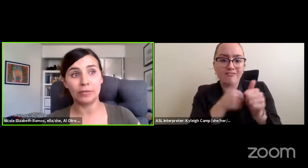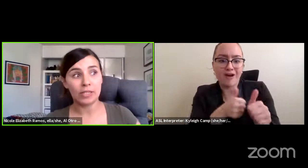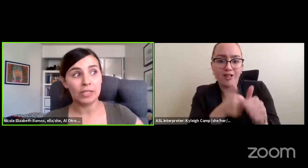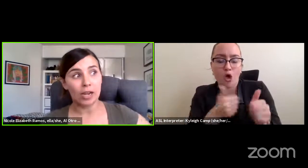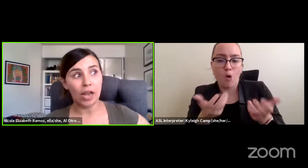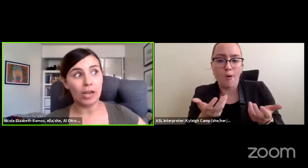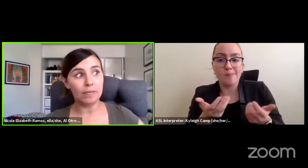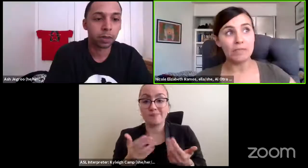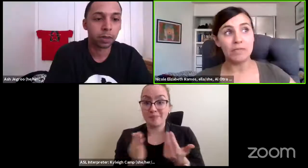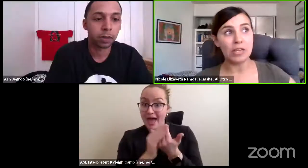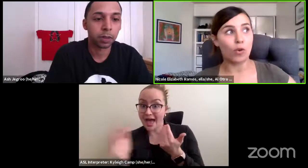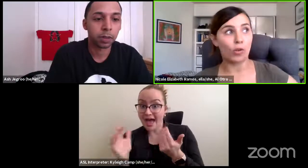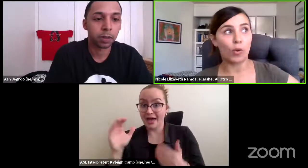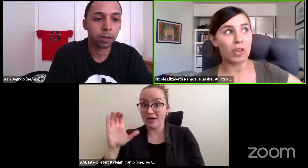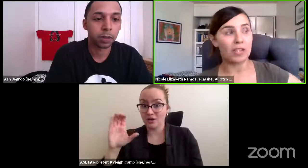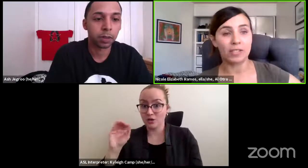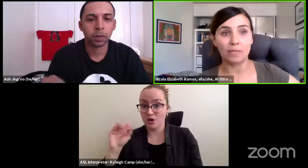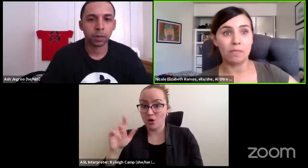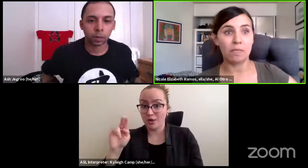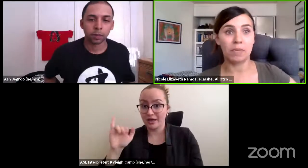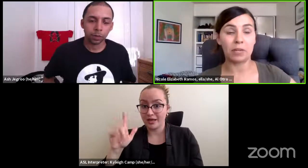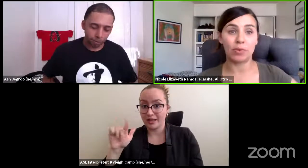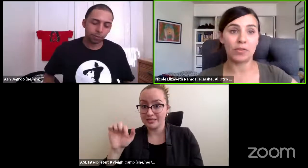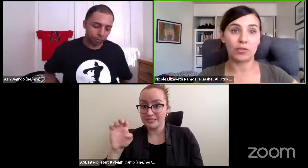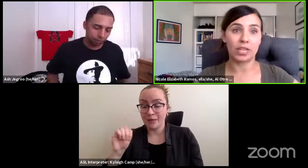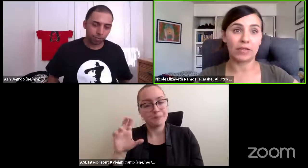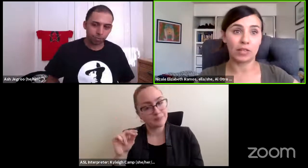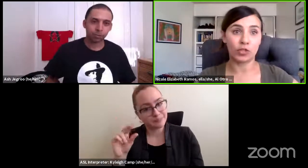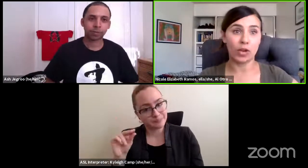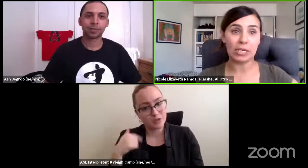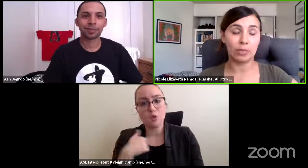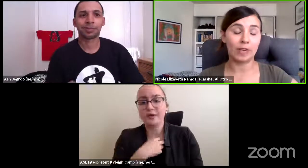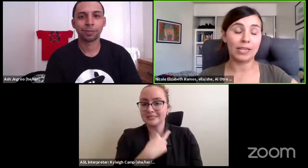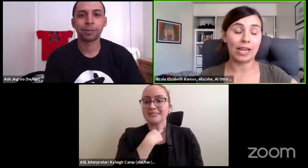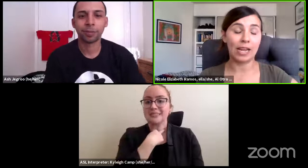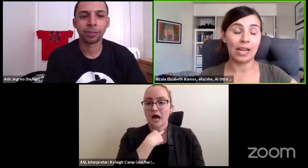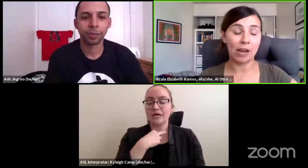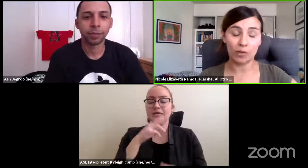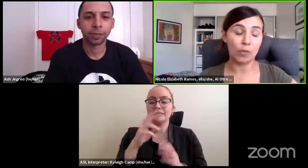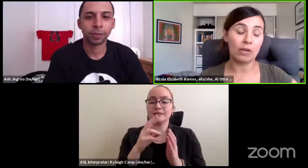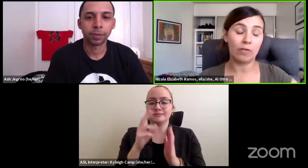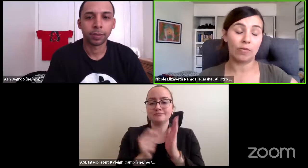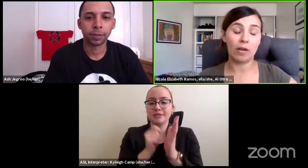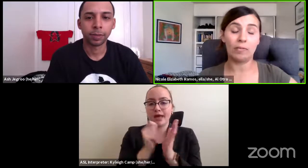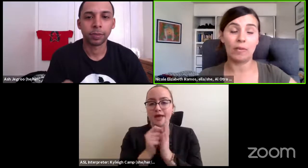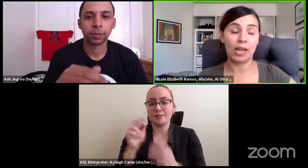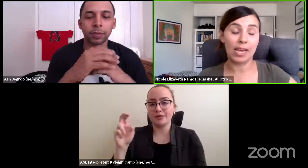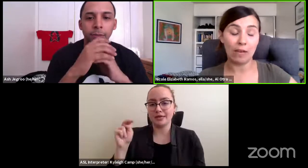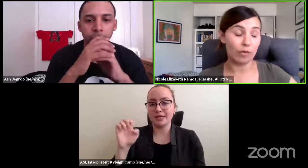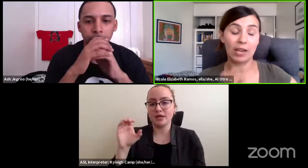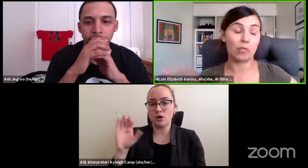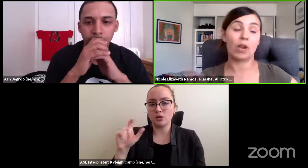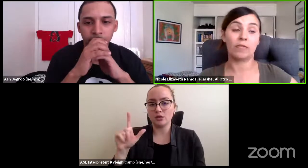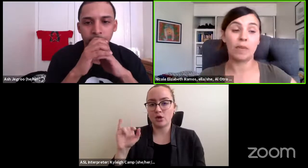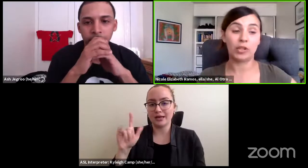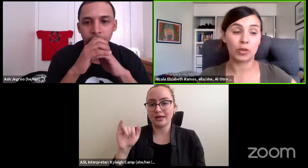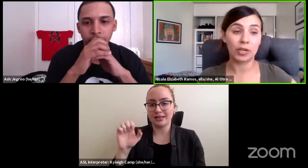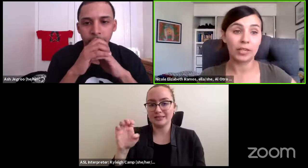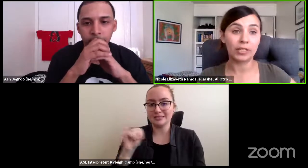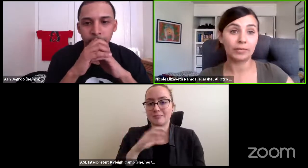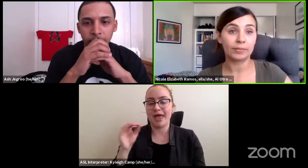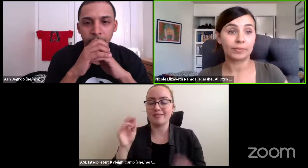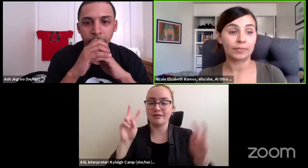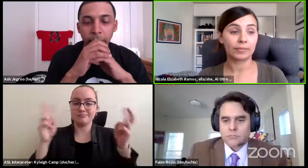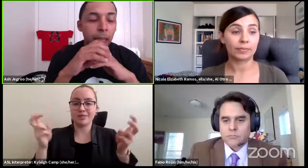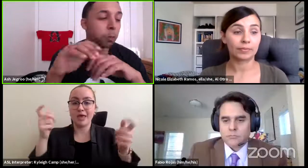We're in some kind of neo-colonialism big brother state that's trying to prevent everyone from and anyone from